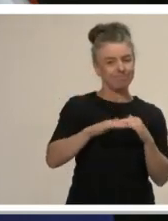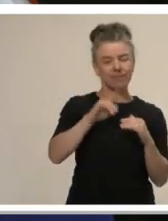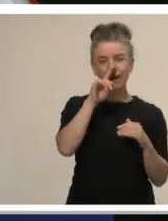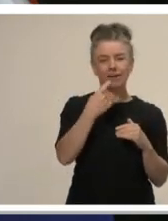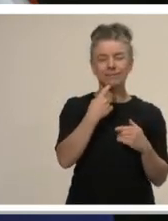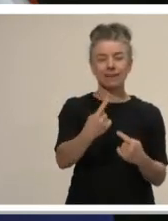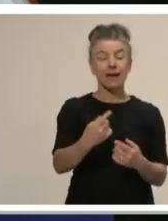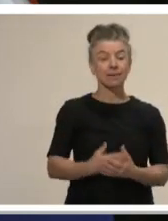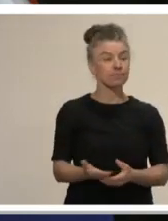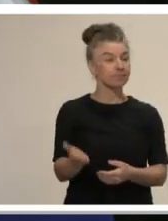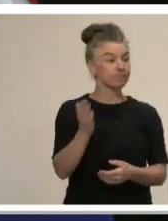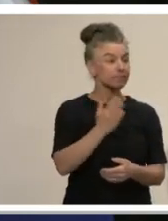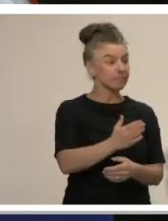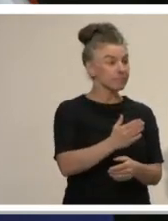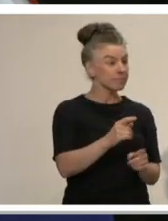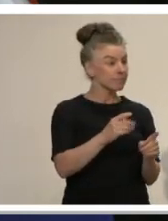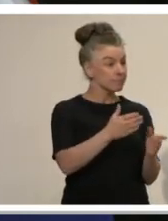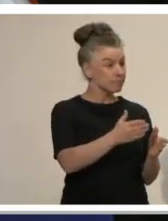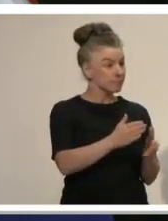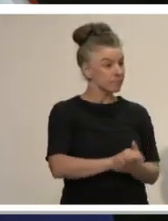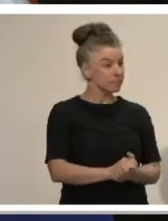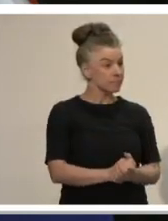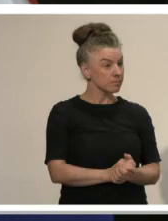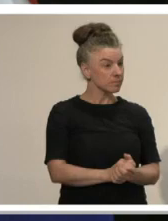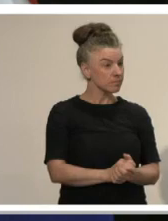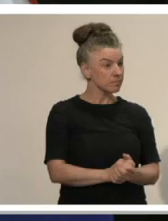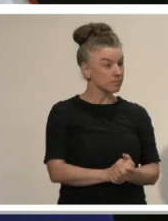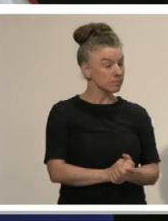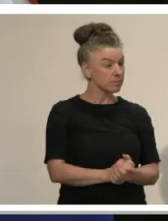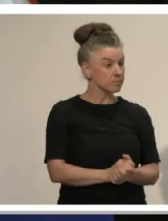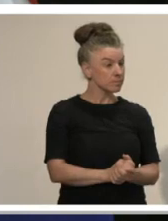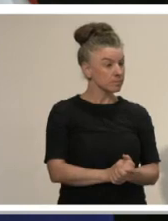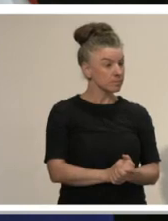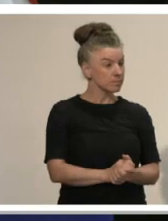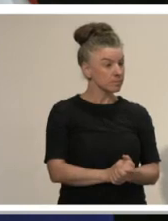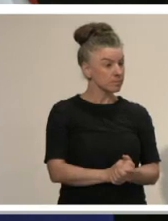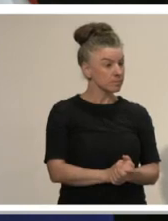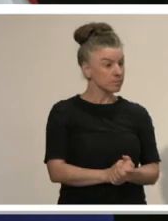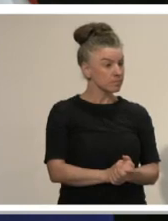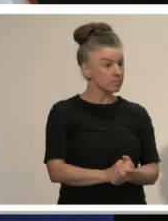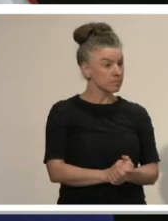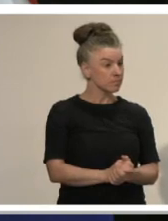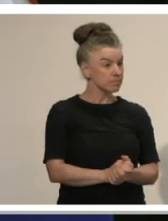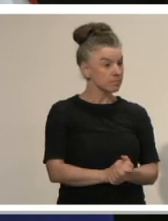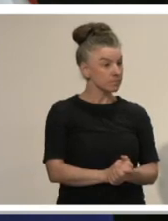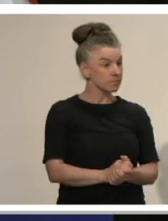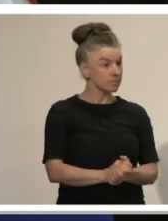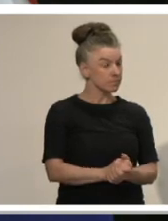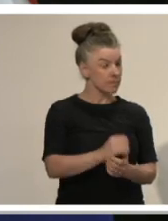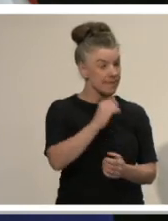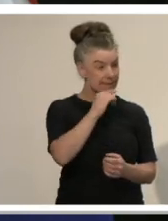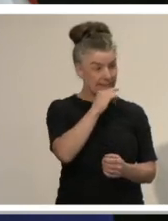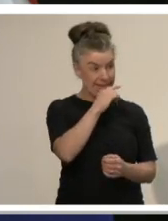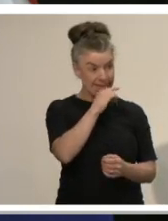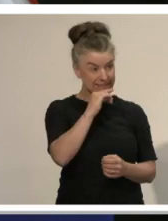come, Derek, and then Gina. As part of the gold standard for contact tracing, an end-to-end system where we can see the timeline of when